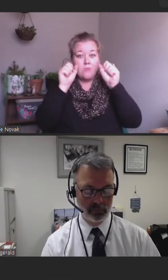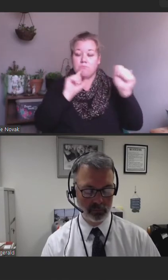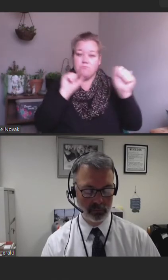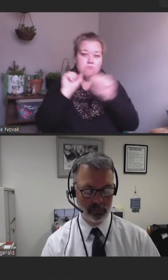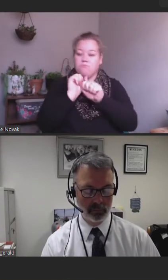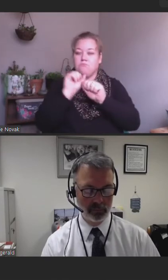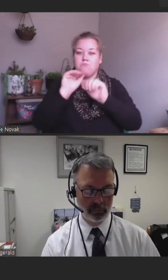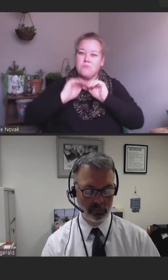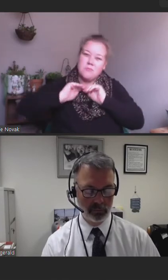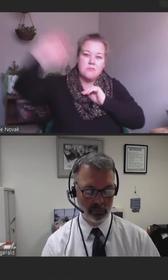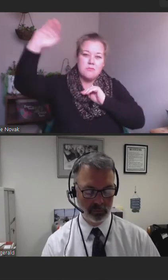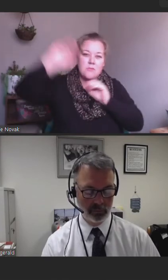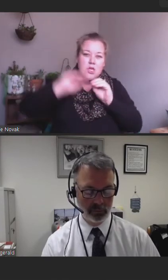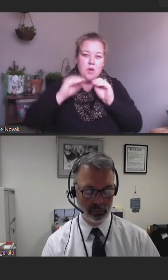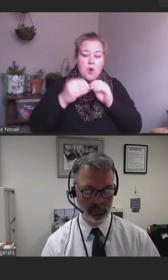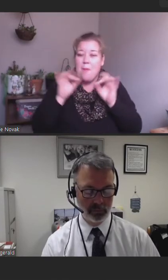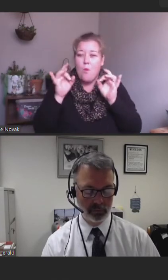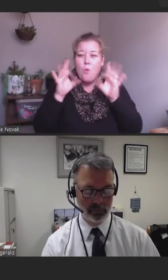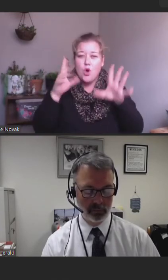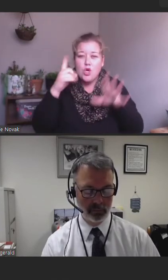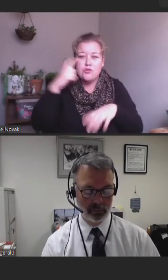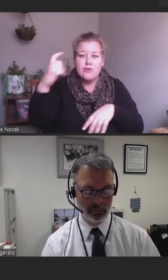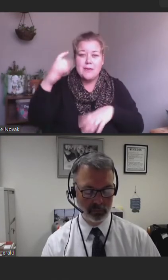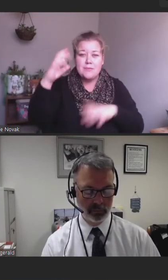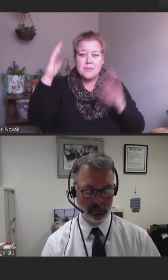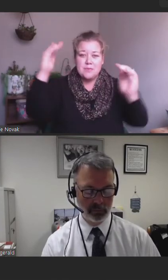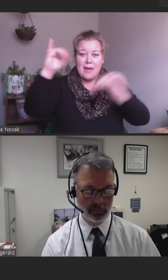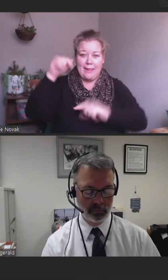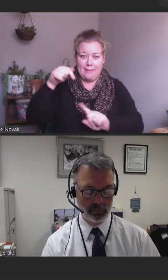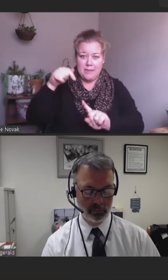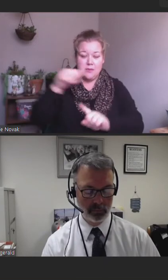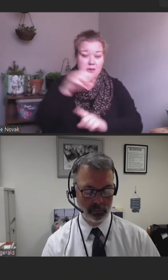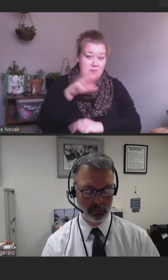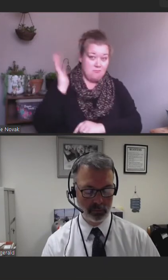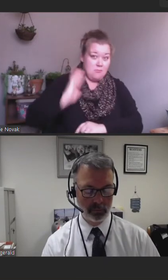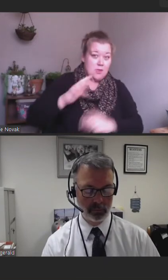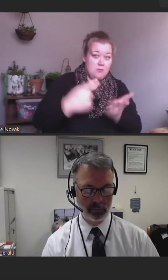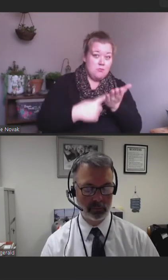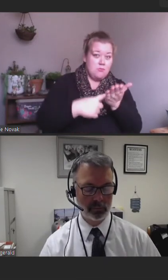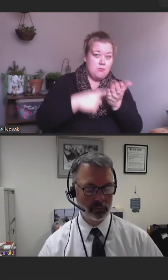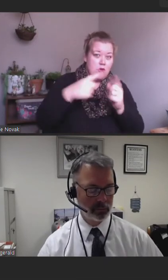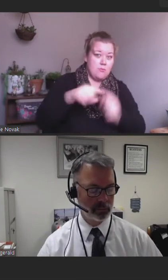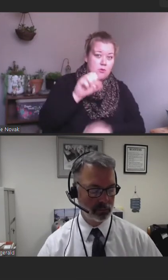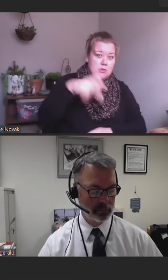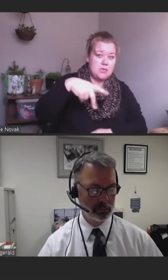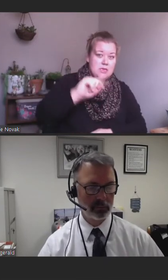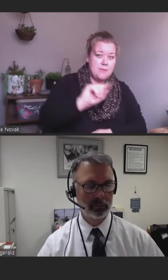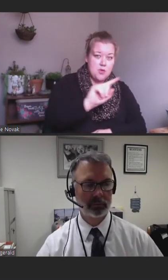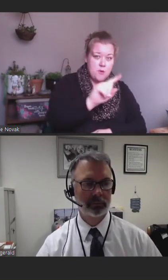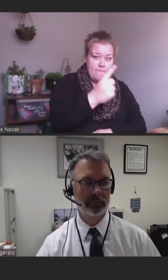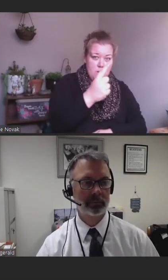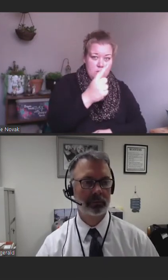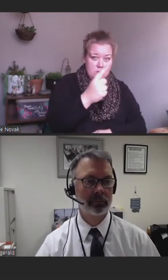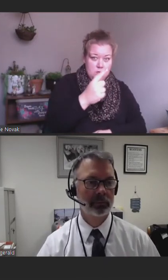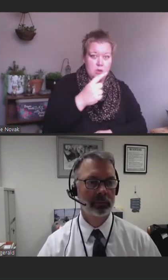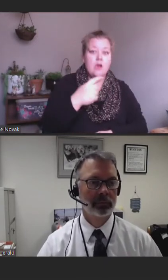have in my worst dreams thought of even just September 1st when we were caring for 5 patients with COVID.